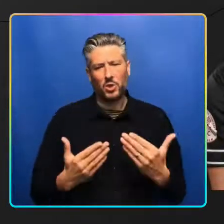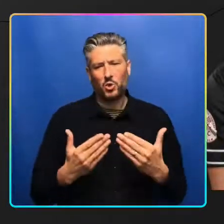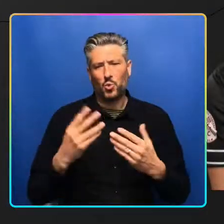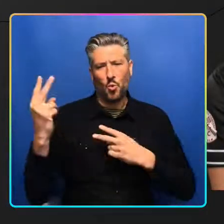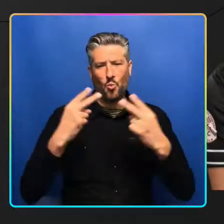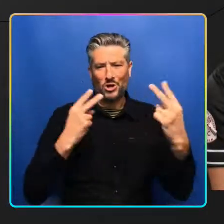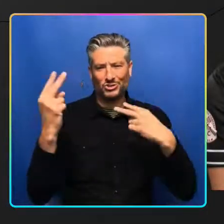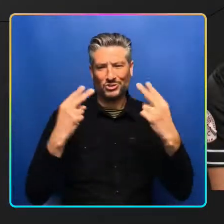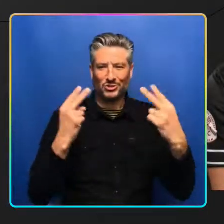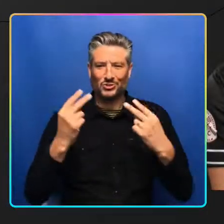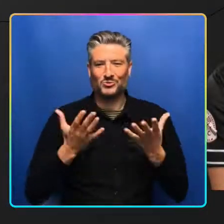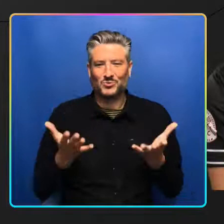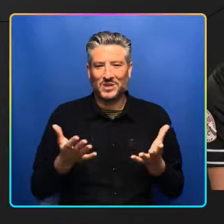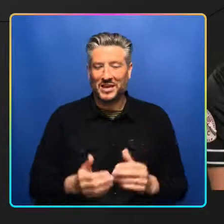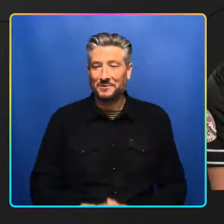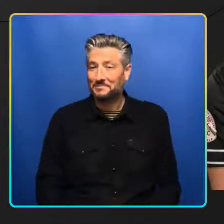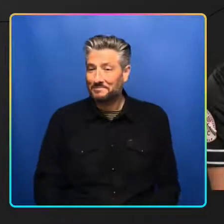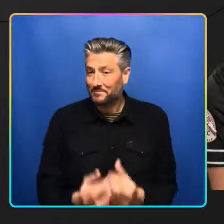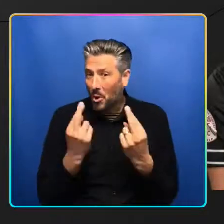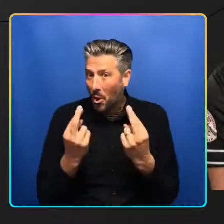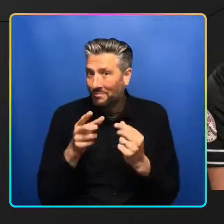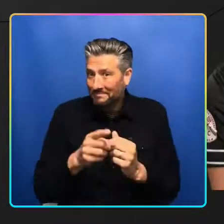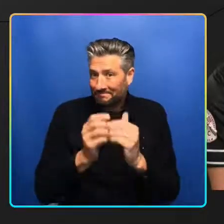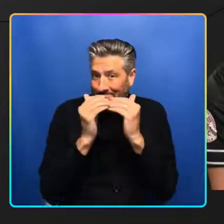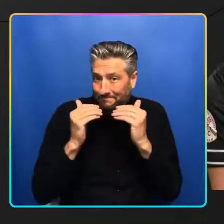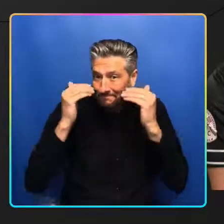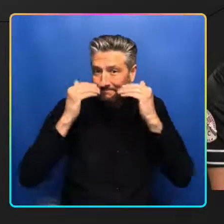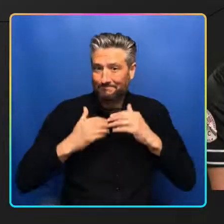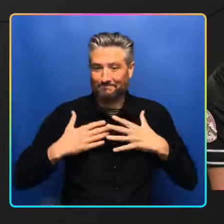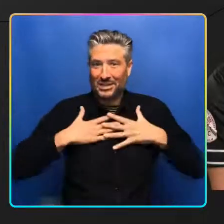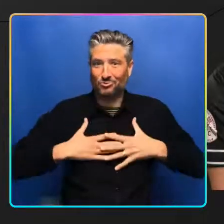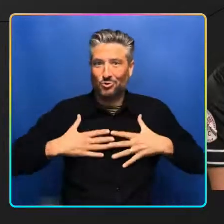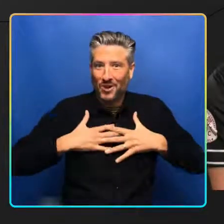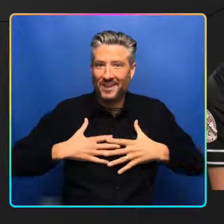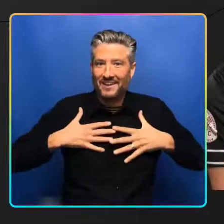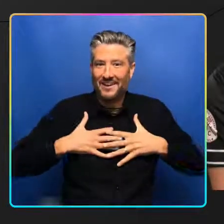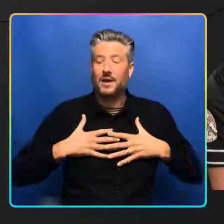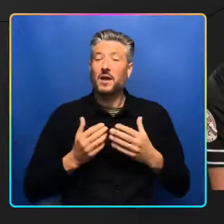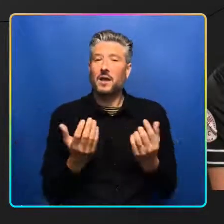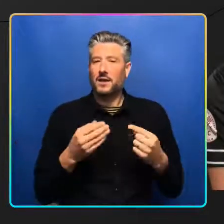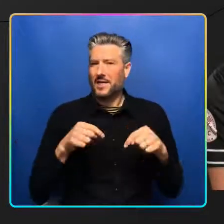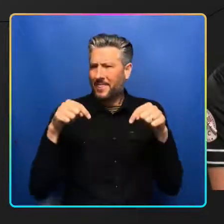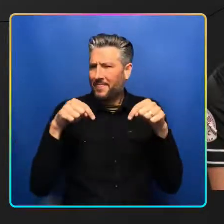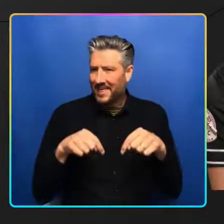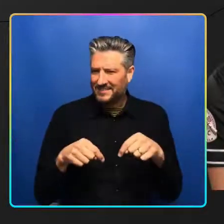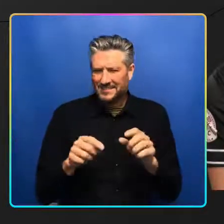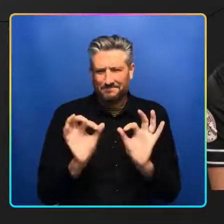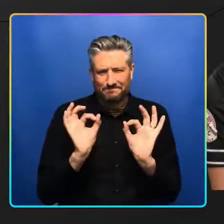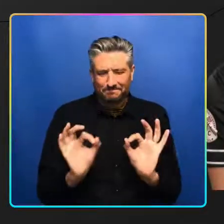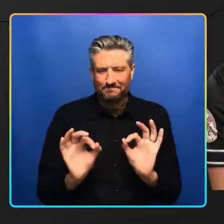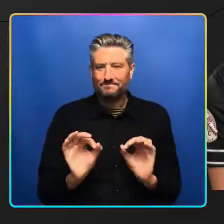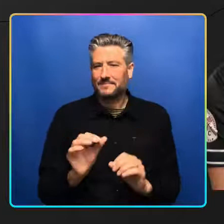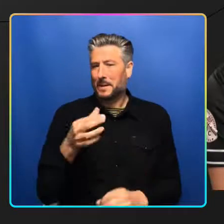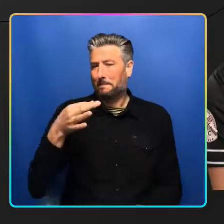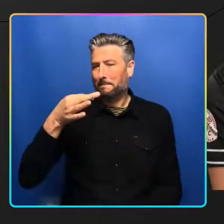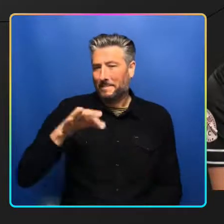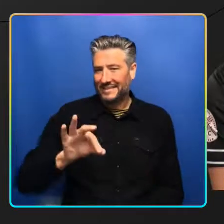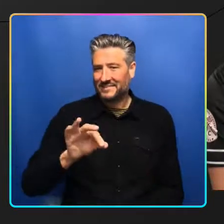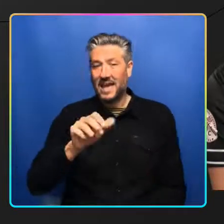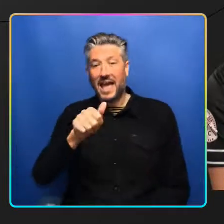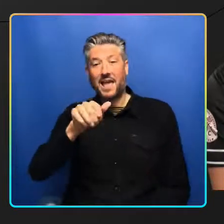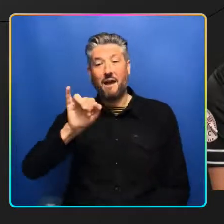Remember, you can catch us. I enjoyed this one so much at abitofai.show on our